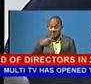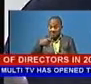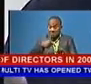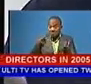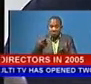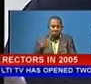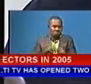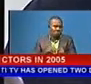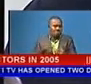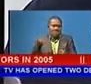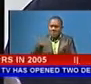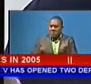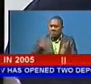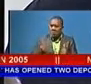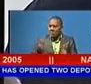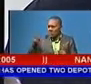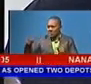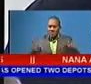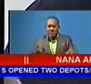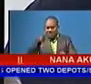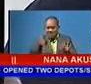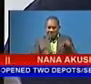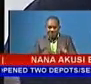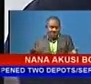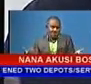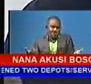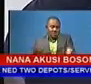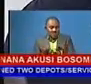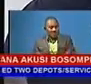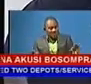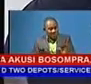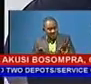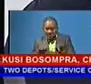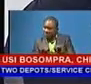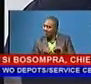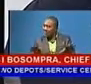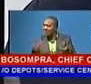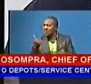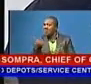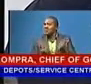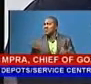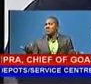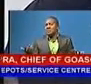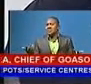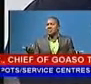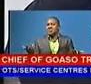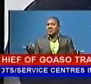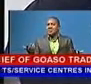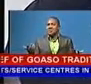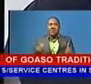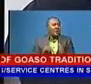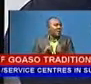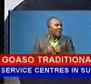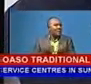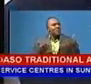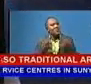It is not indicated which 11. And that is why it is important to clarify. How can you take an objection to